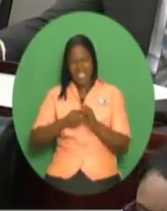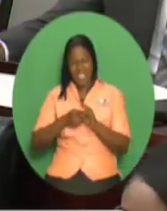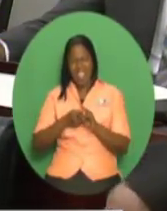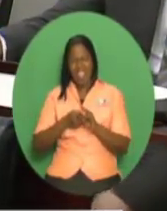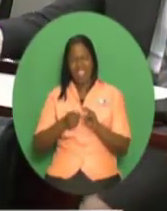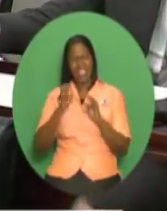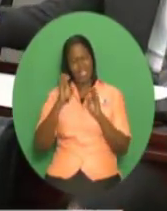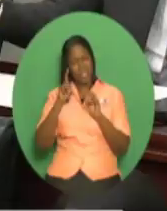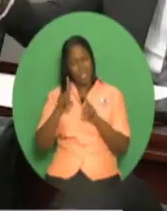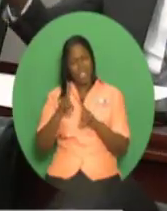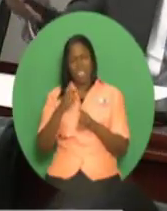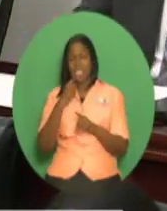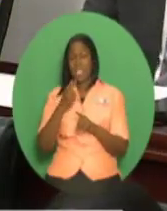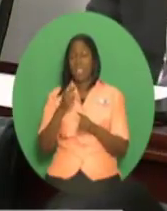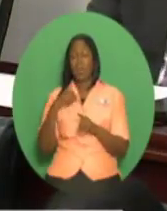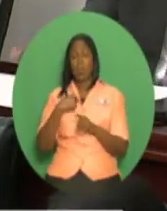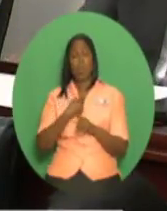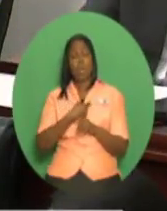we have endeavored